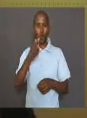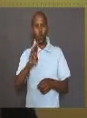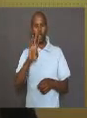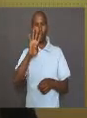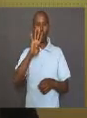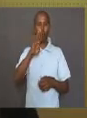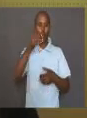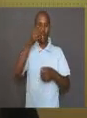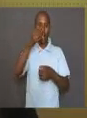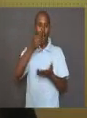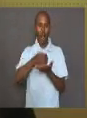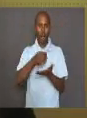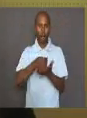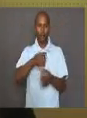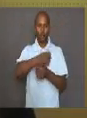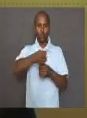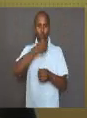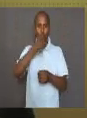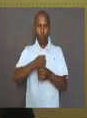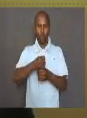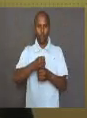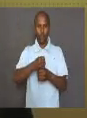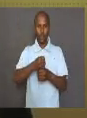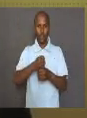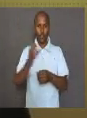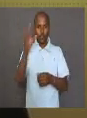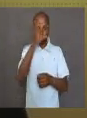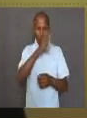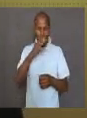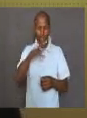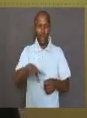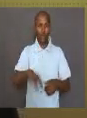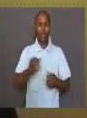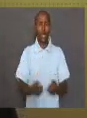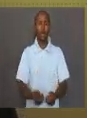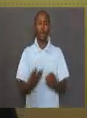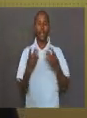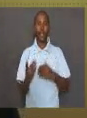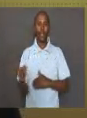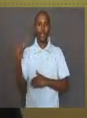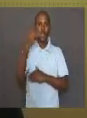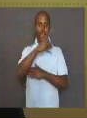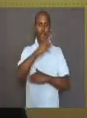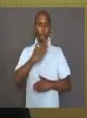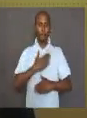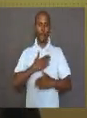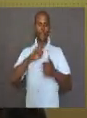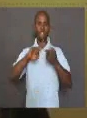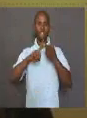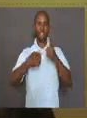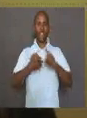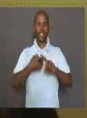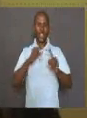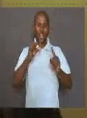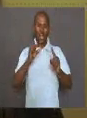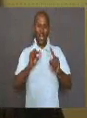4 cups of coffee. To find out how many days my friend had less